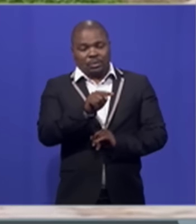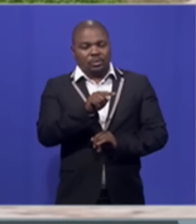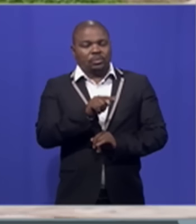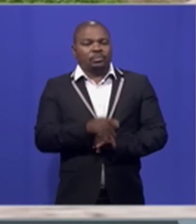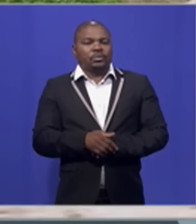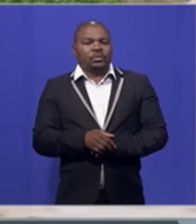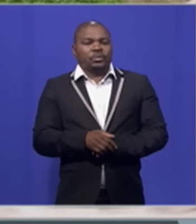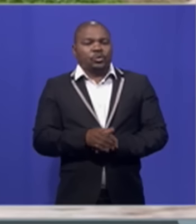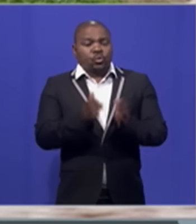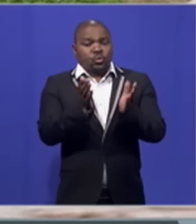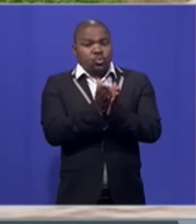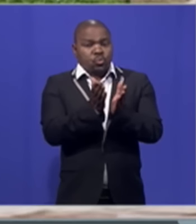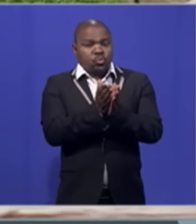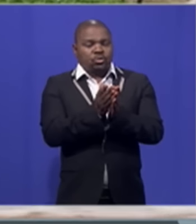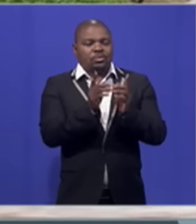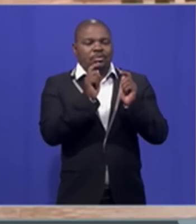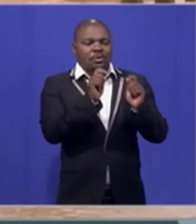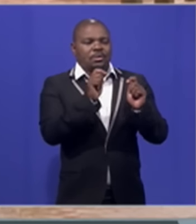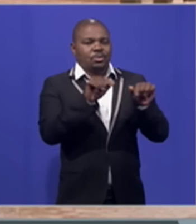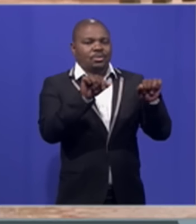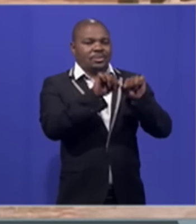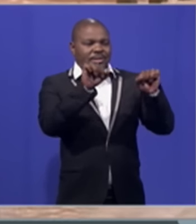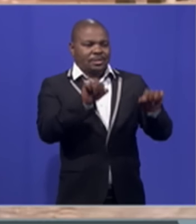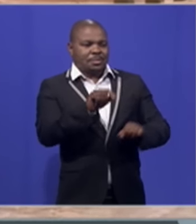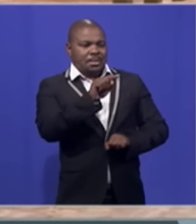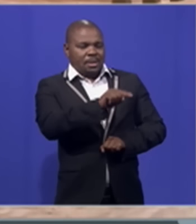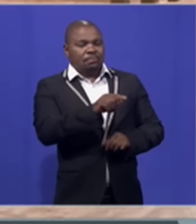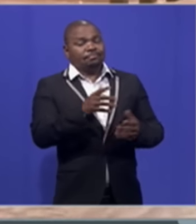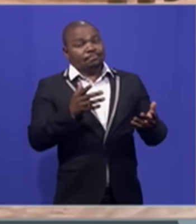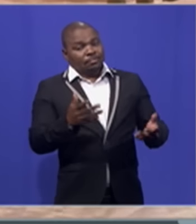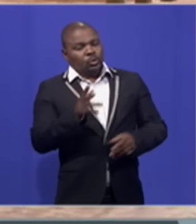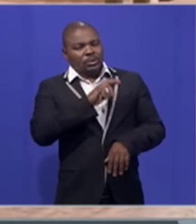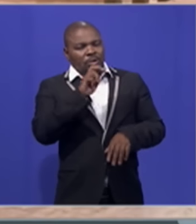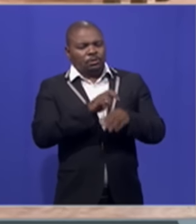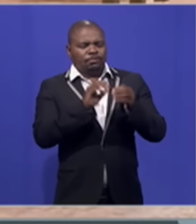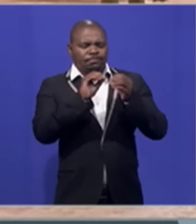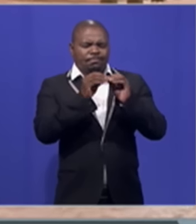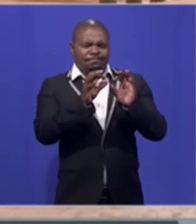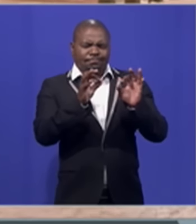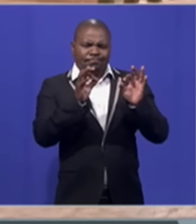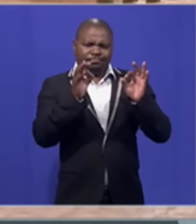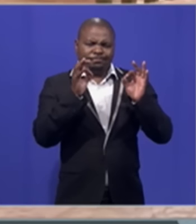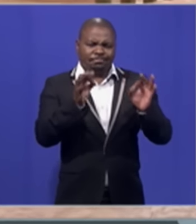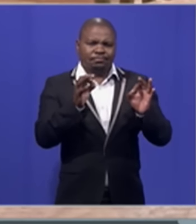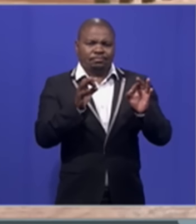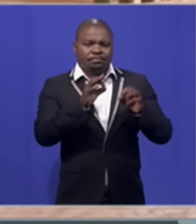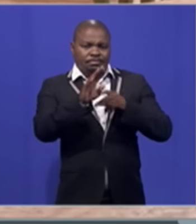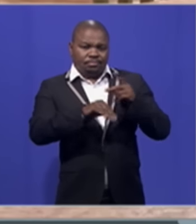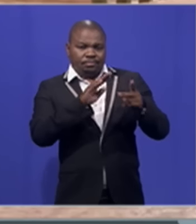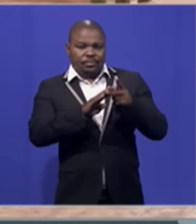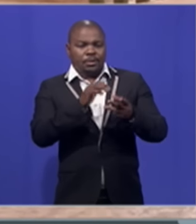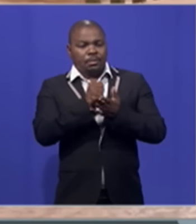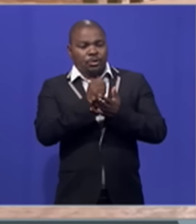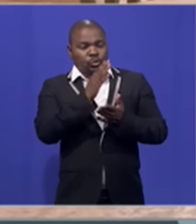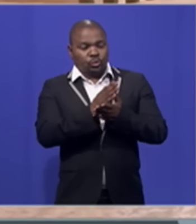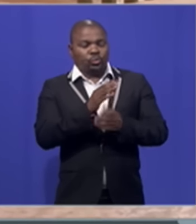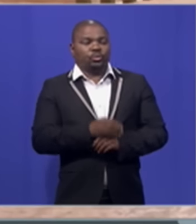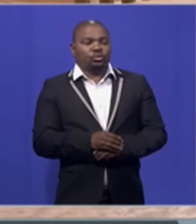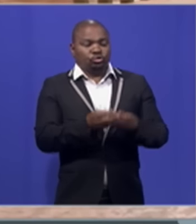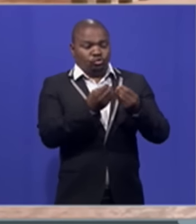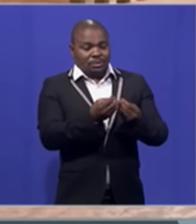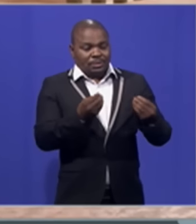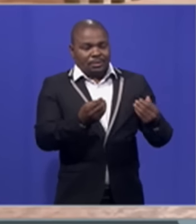transport system obviously needs to be well geared up to ensure that the safety